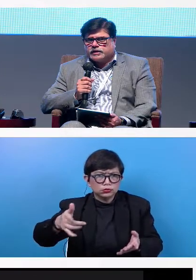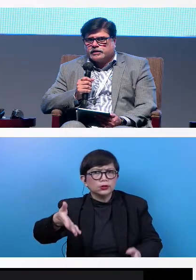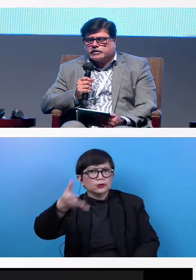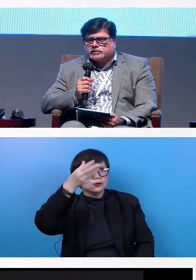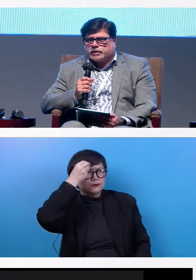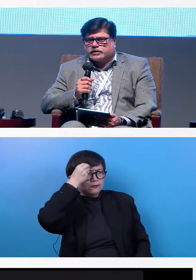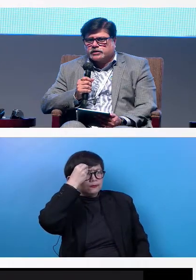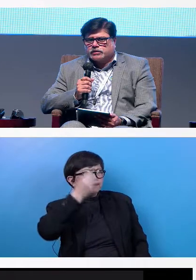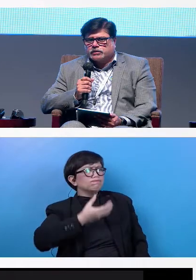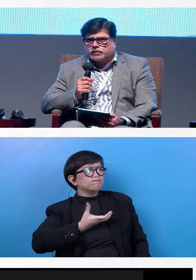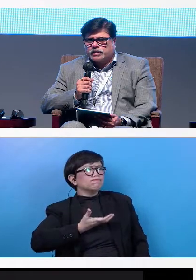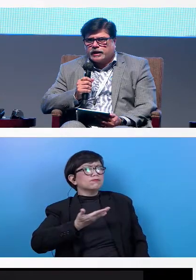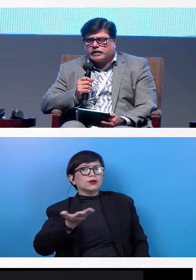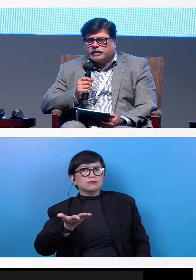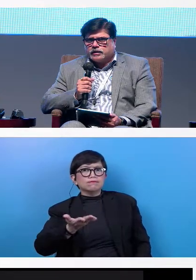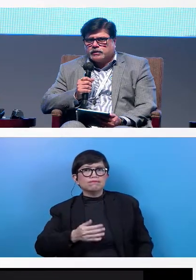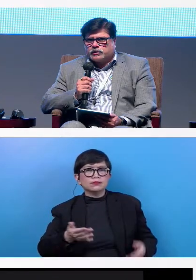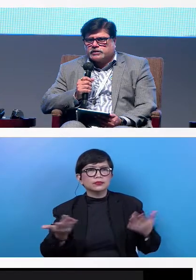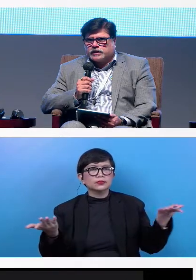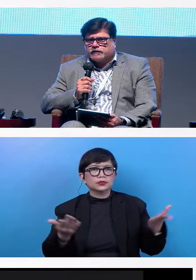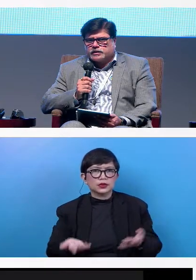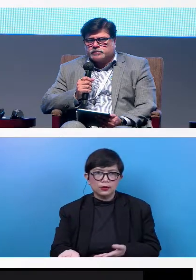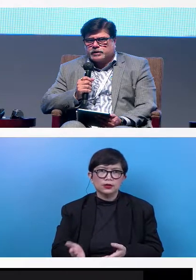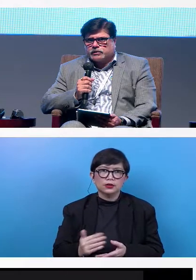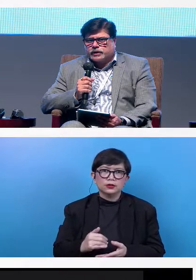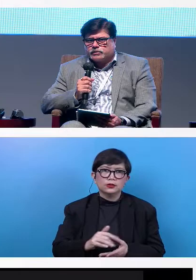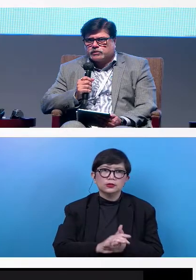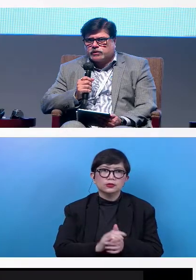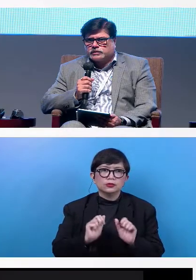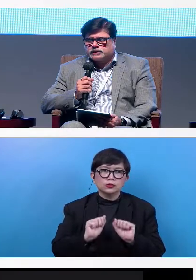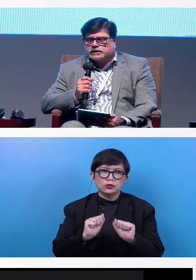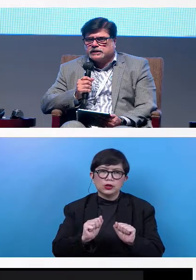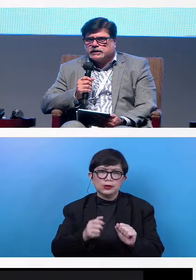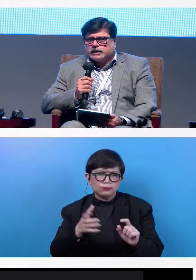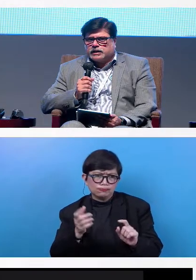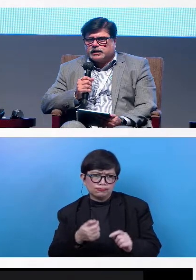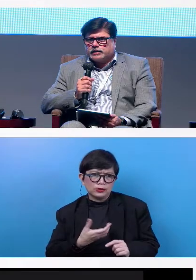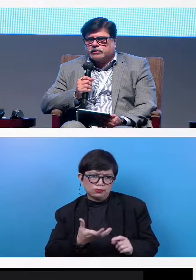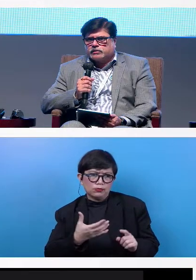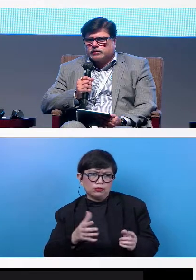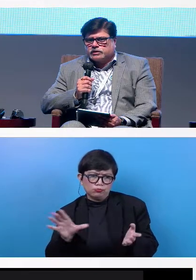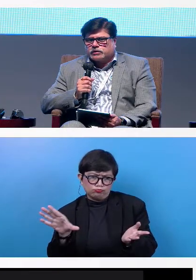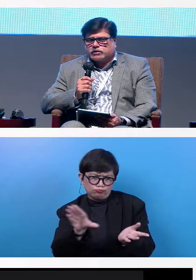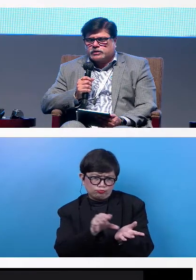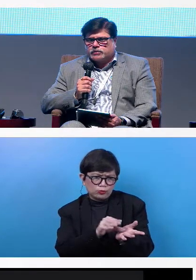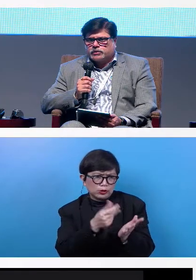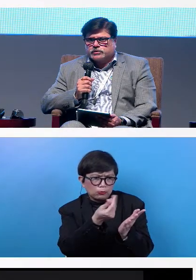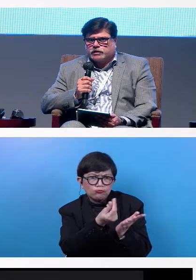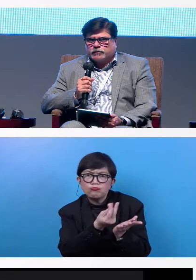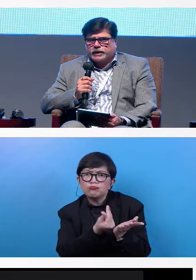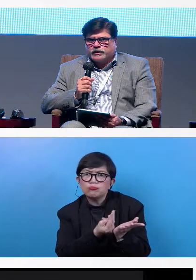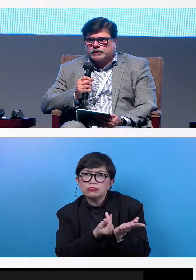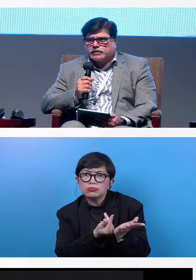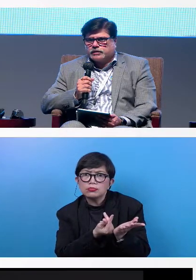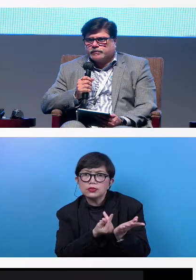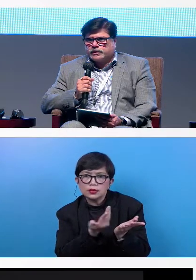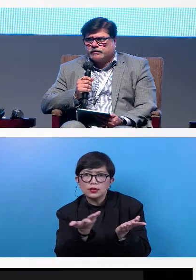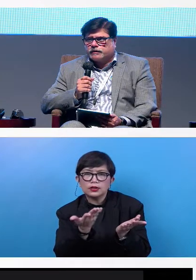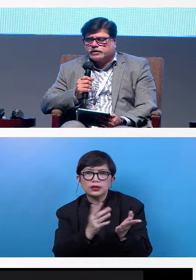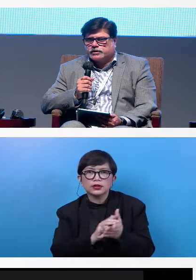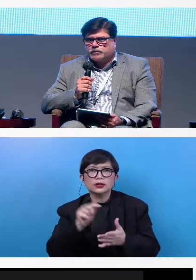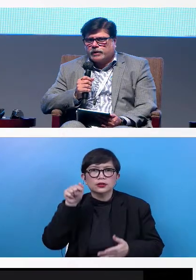our resilience measure to look like, what's the investment going to cost, and it goes across the board to government,